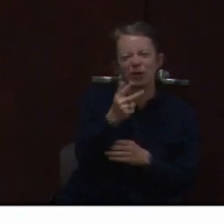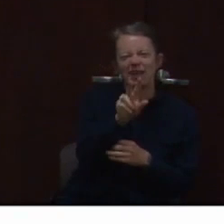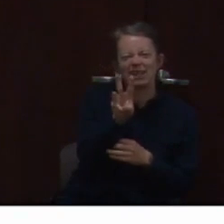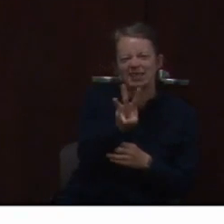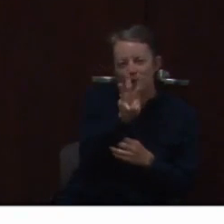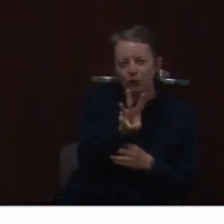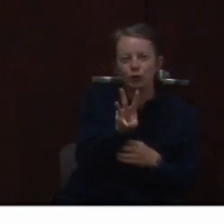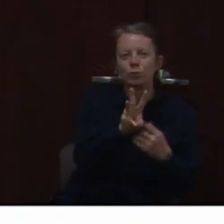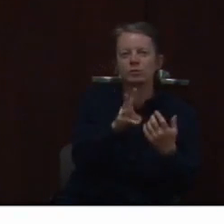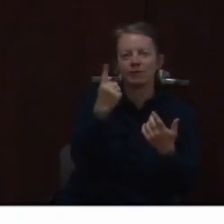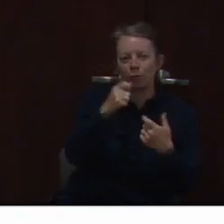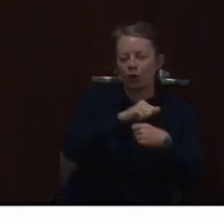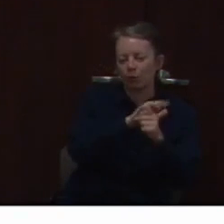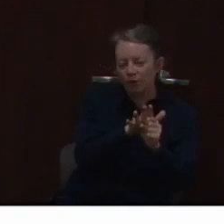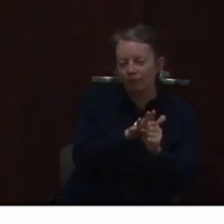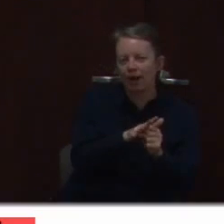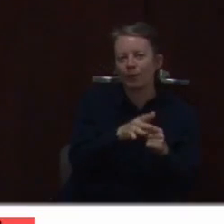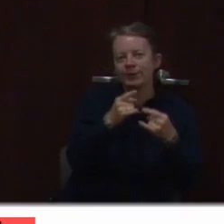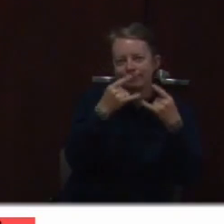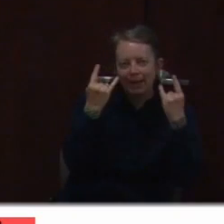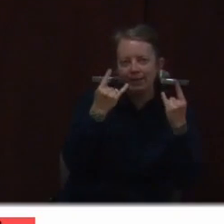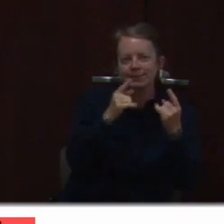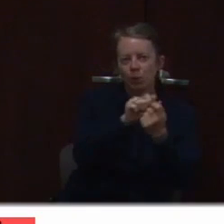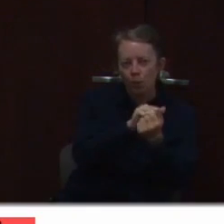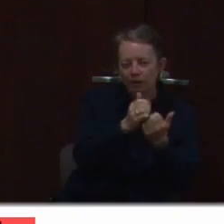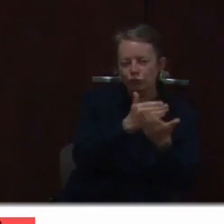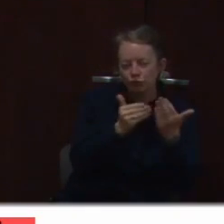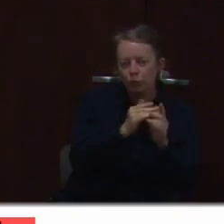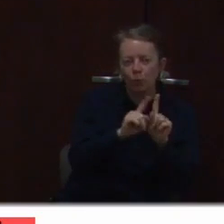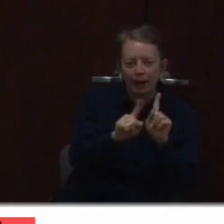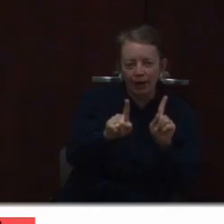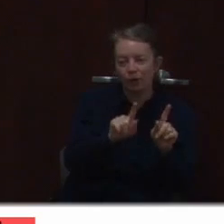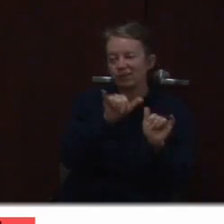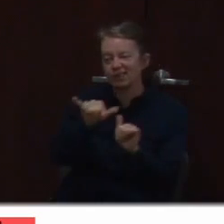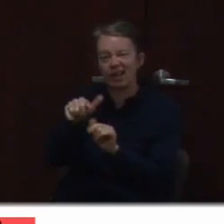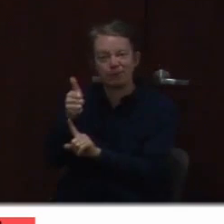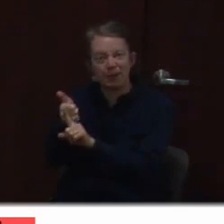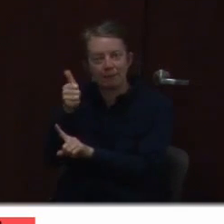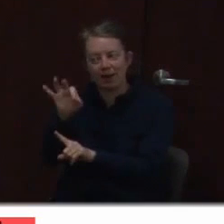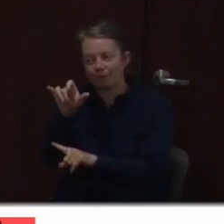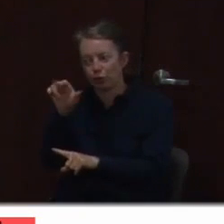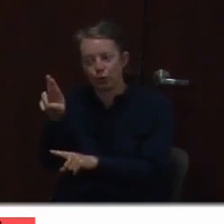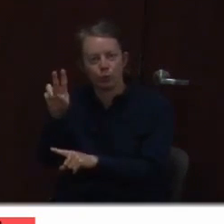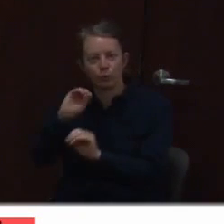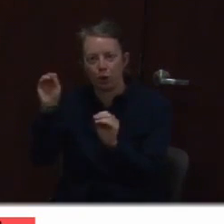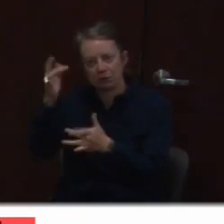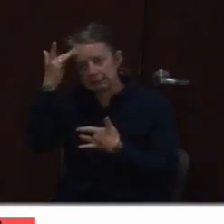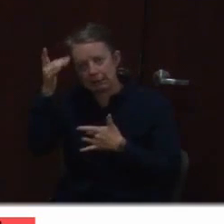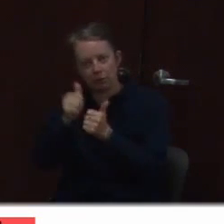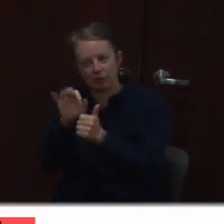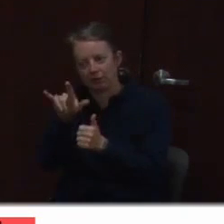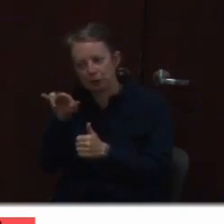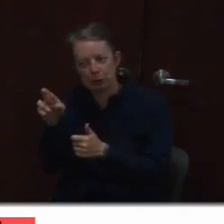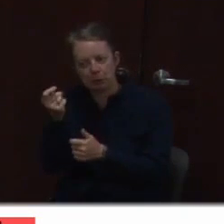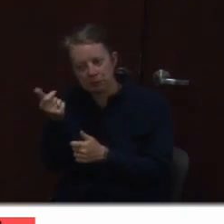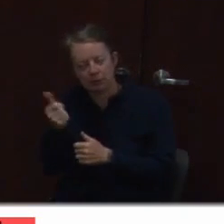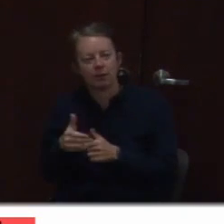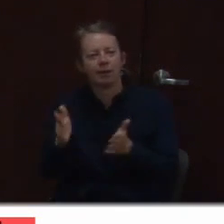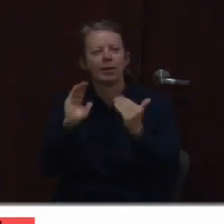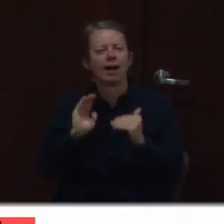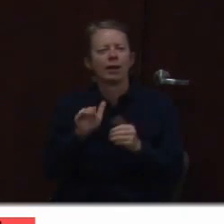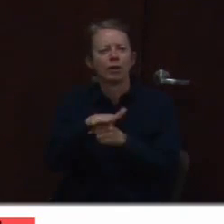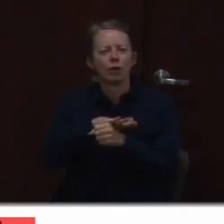viral transmission. So I'm going to go back one. Our local trends have fallen to levels consistent